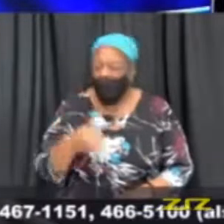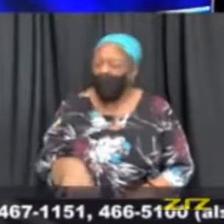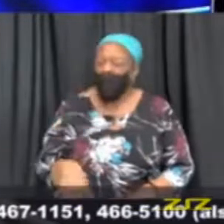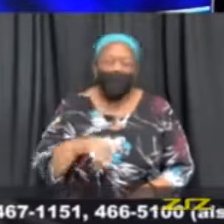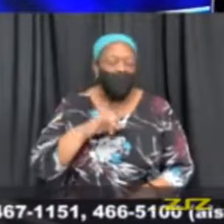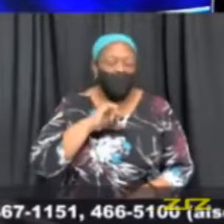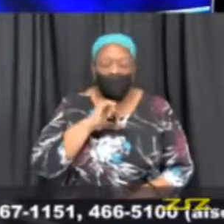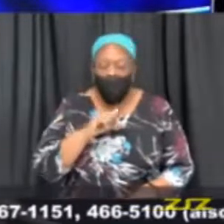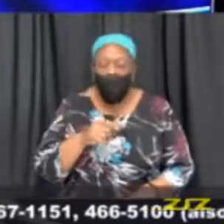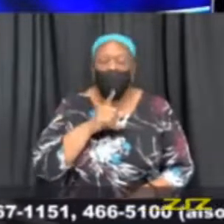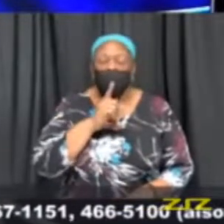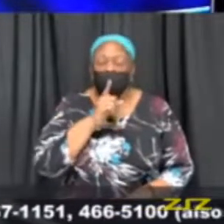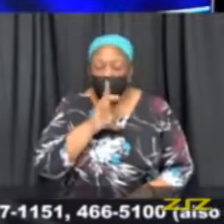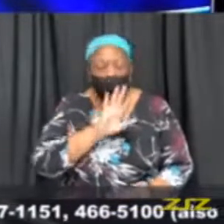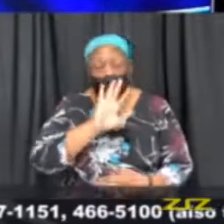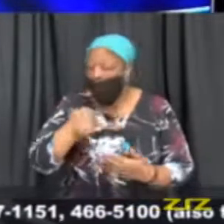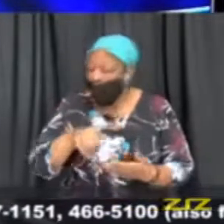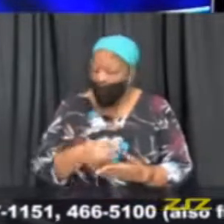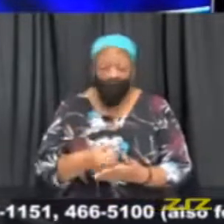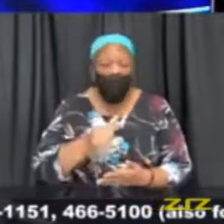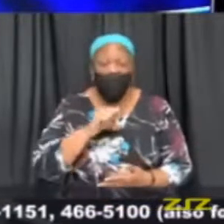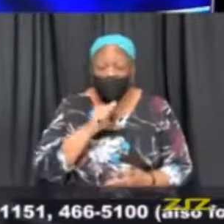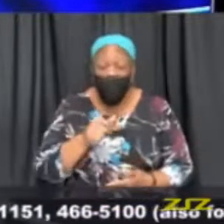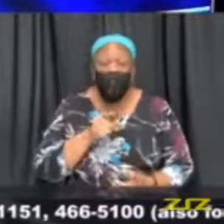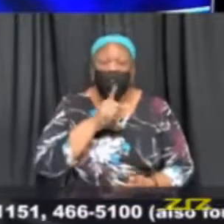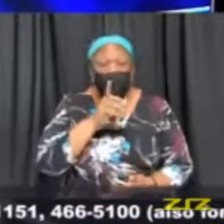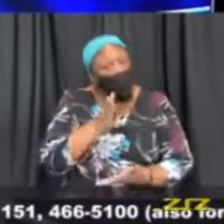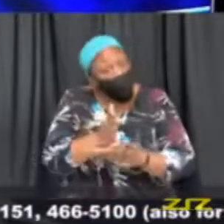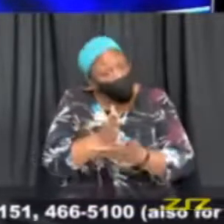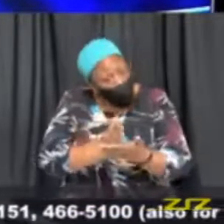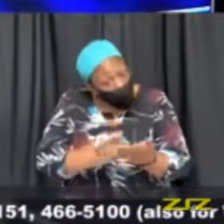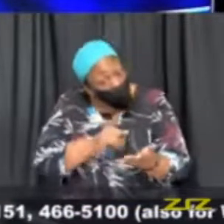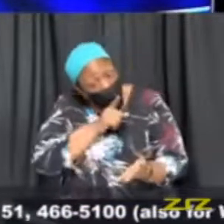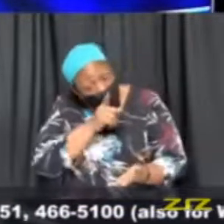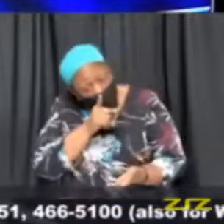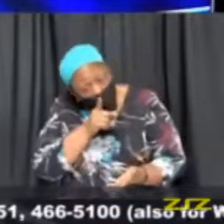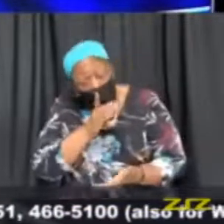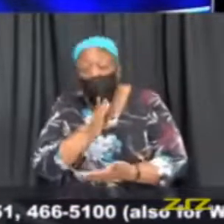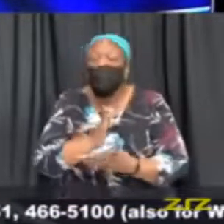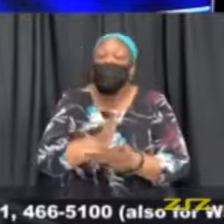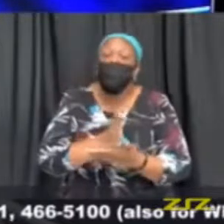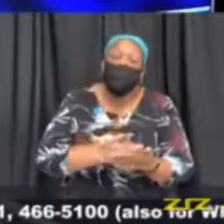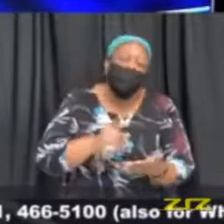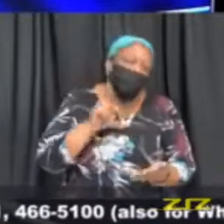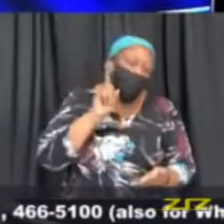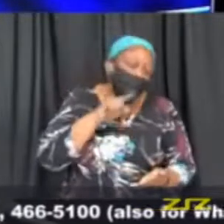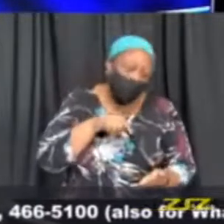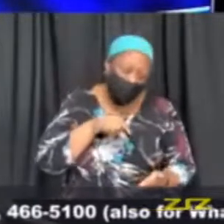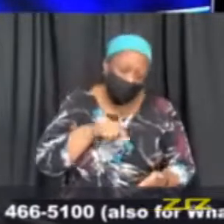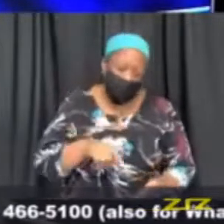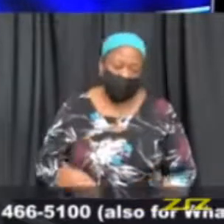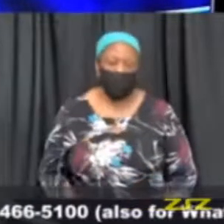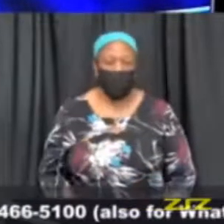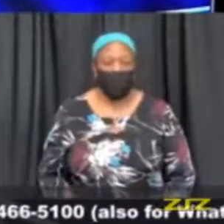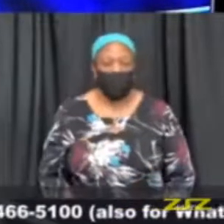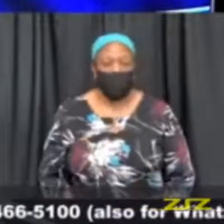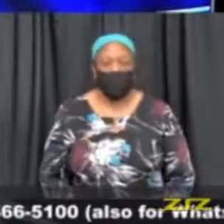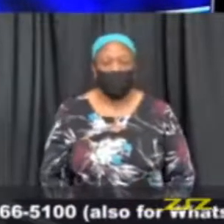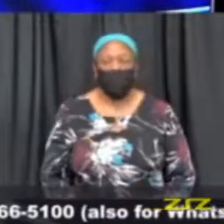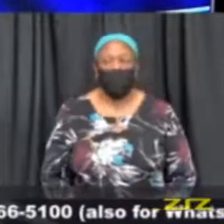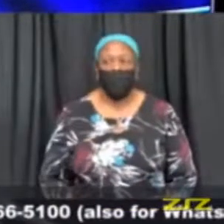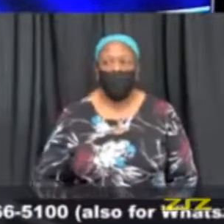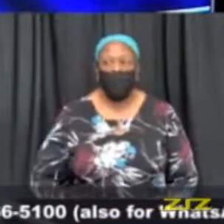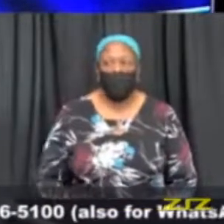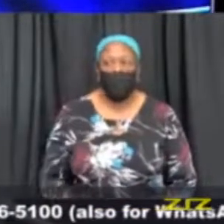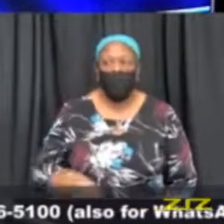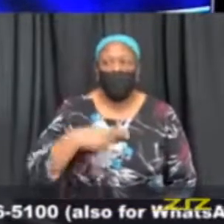and not believing everything that we read. The other day, somebody sent me something saying that the CDC, a number of